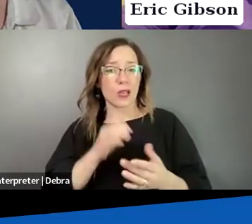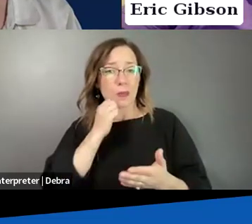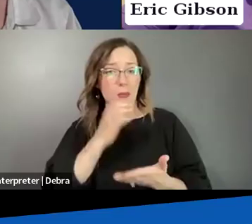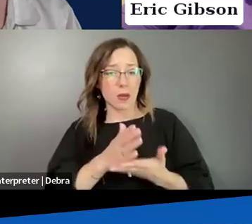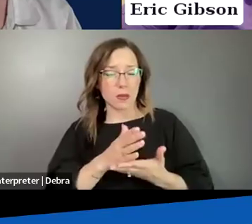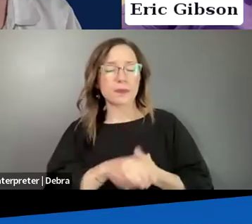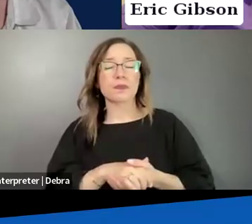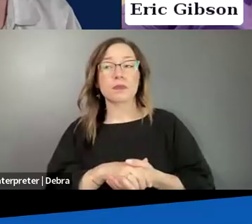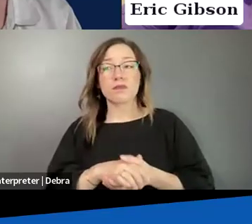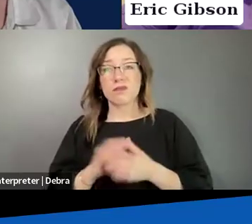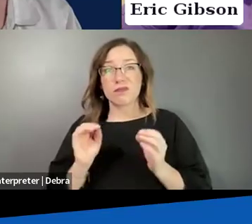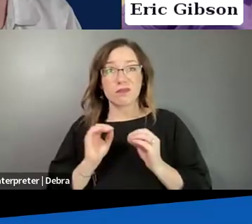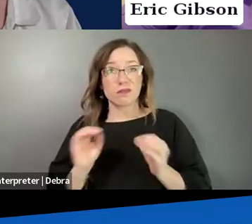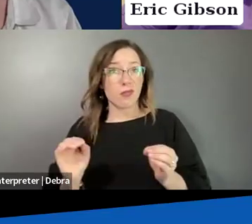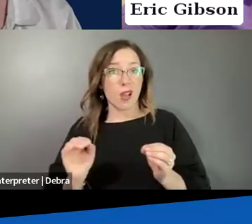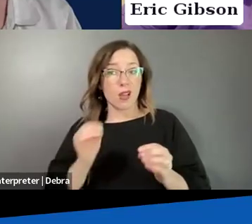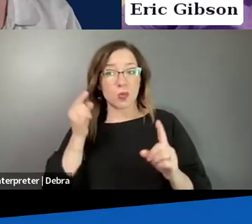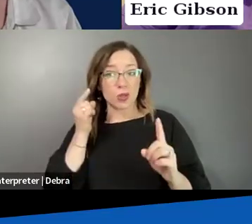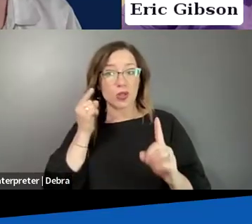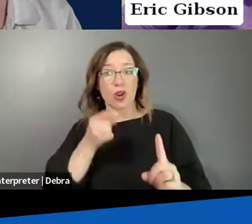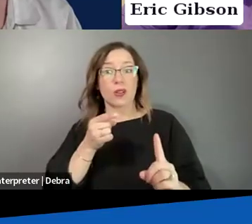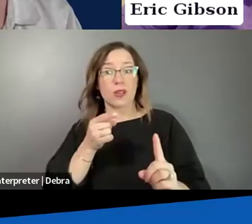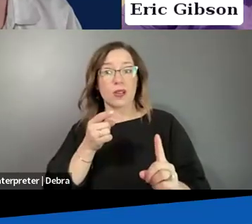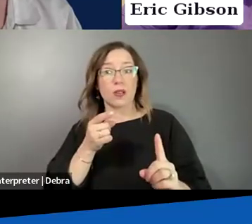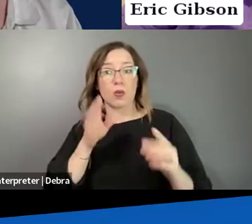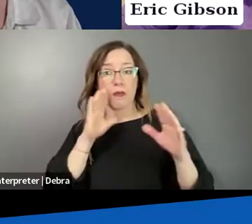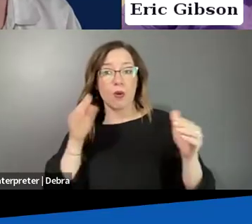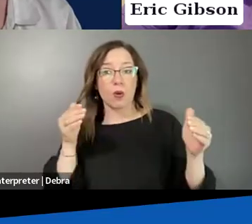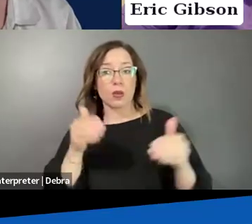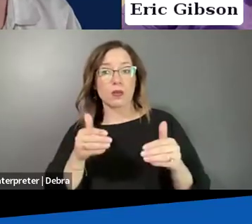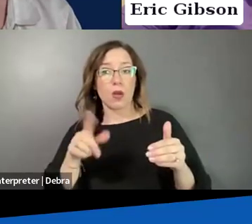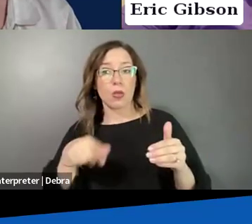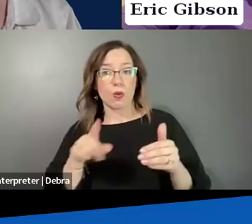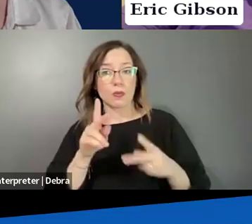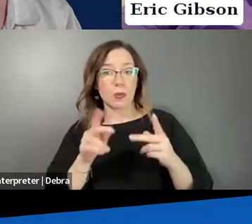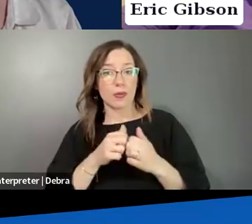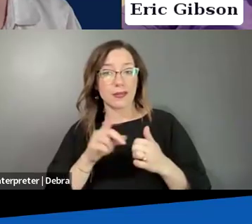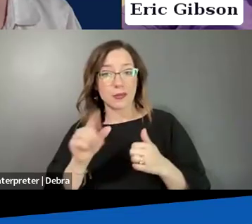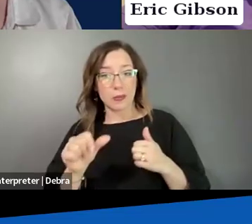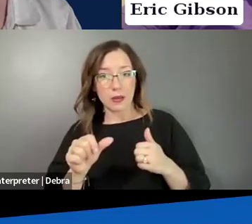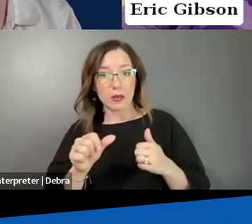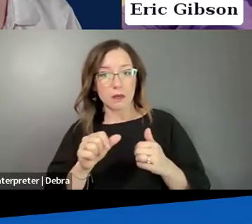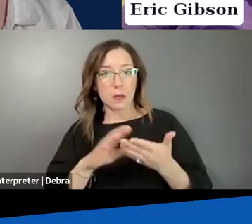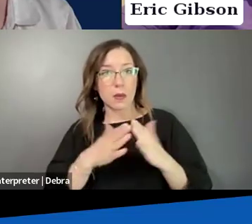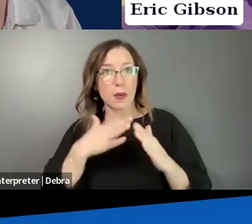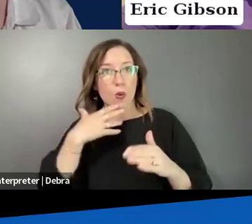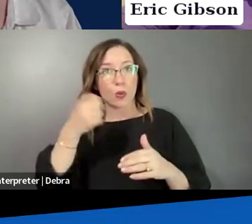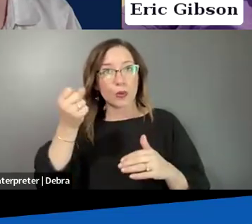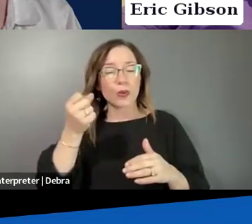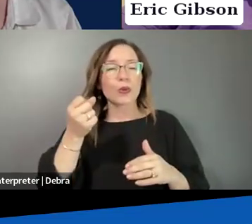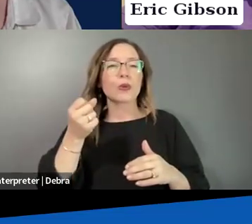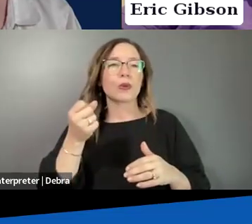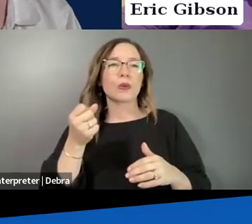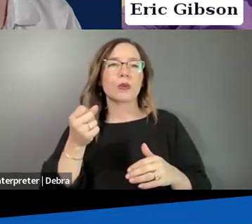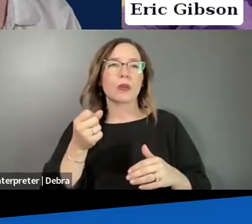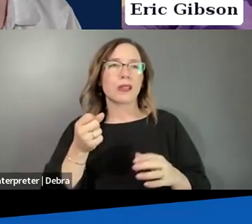of them that I read were really targeting or focused on folks with disabilities who are aging. And it just gave me this